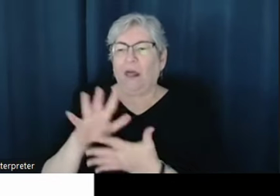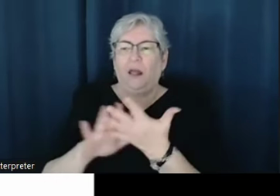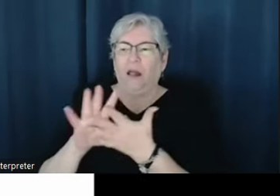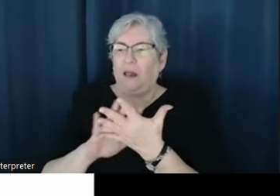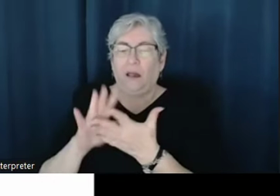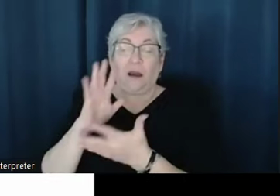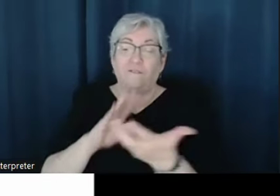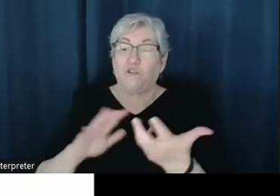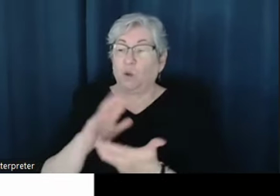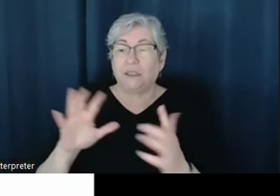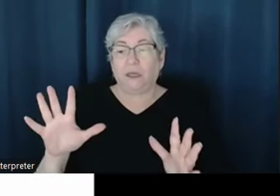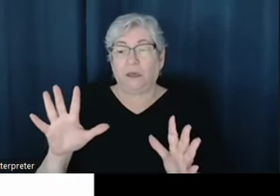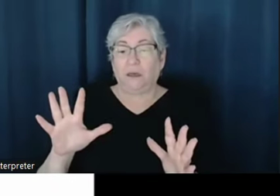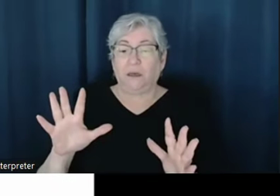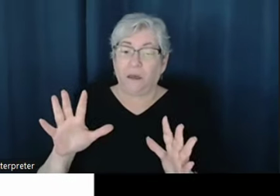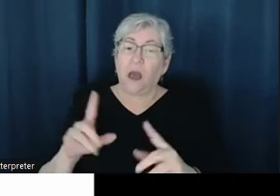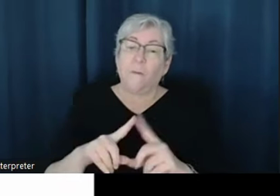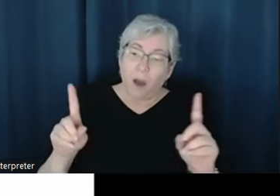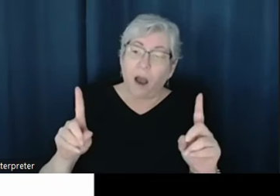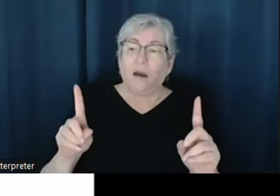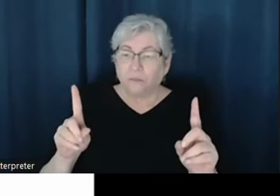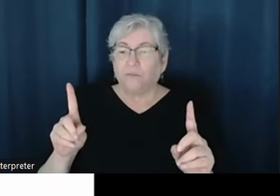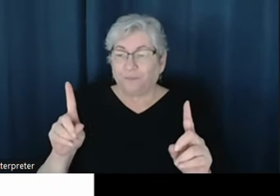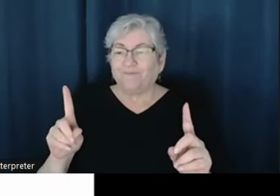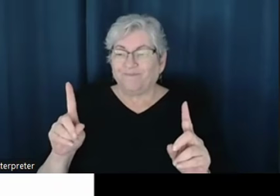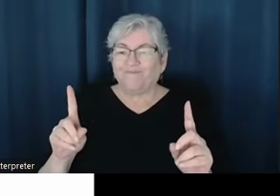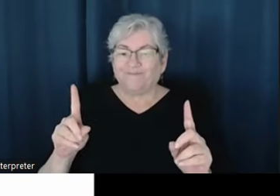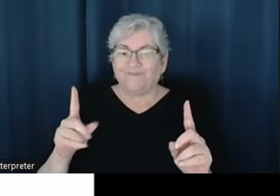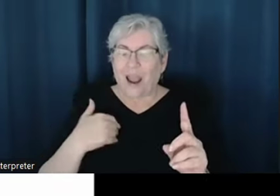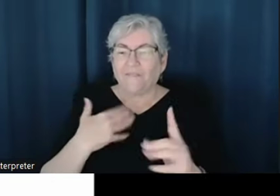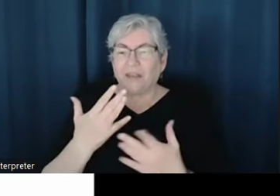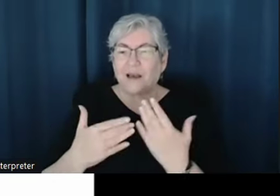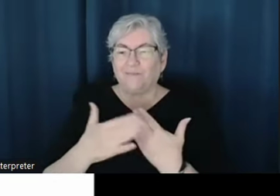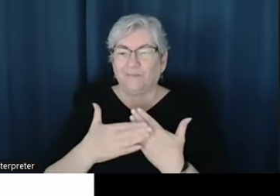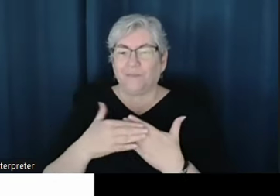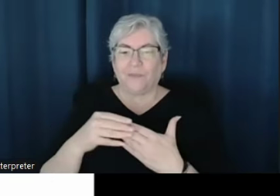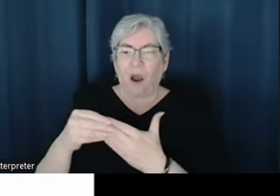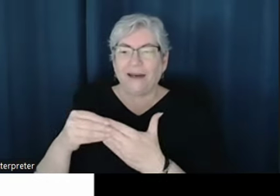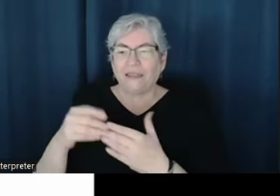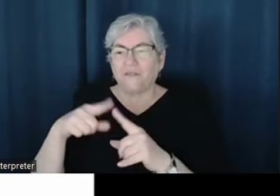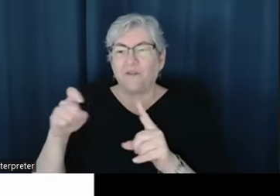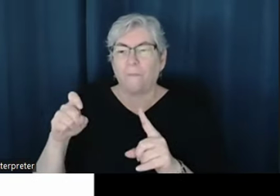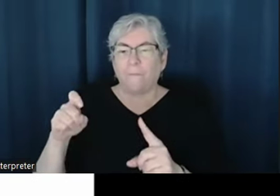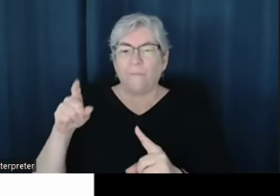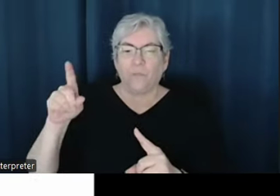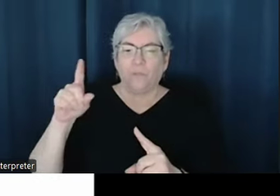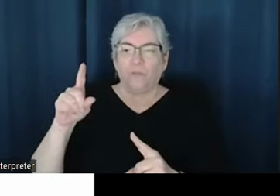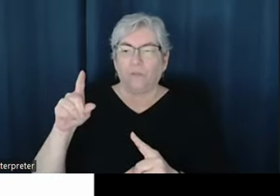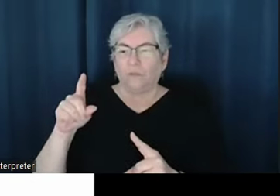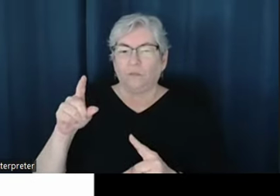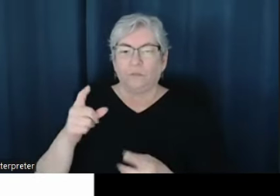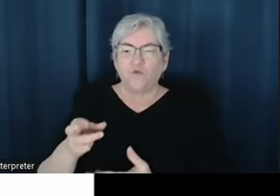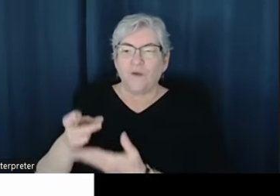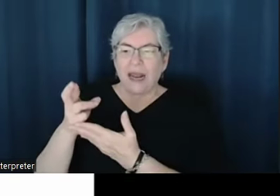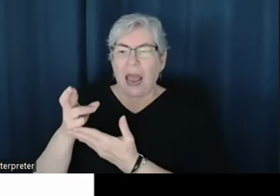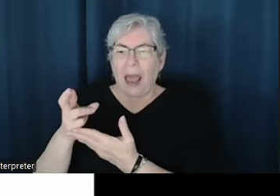confusing, but there is guidance from the Rehabilitation Services